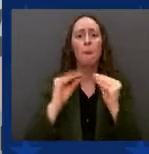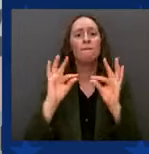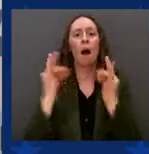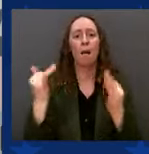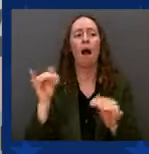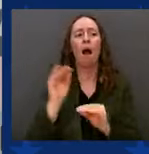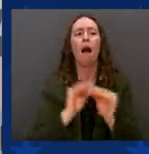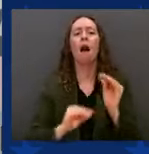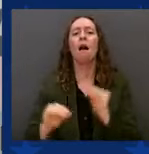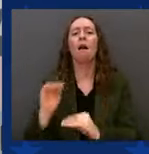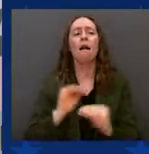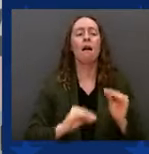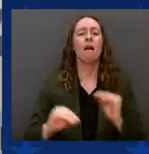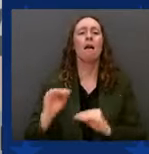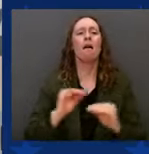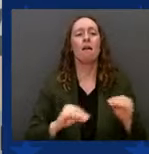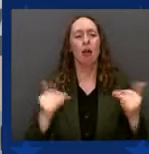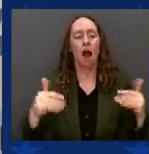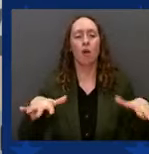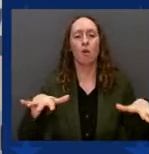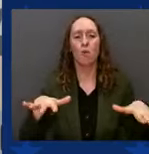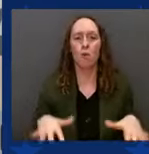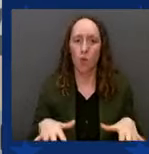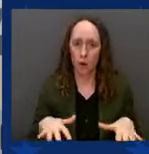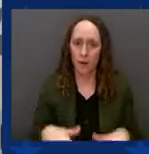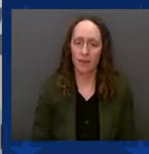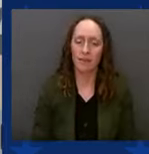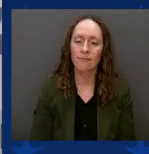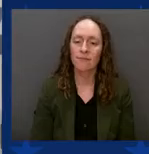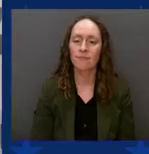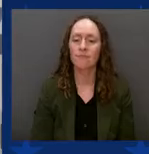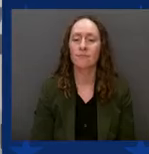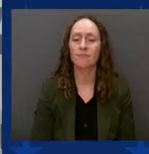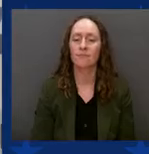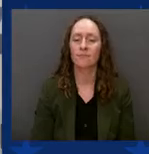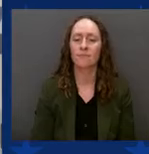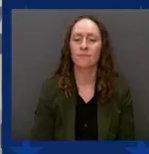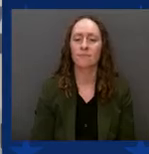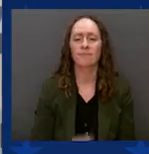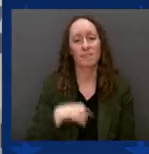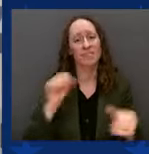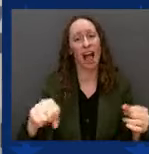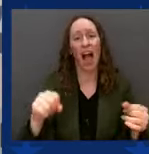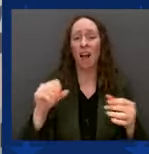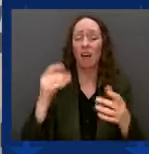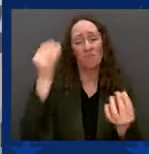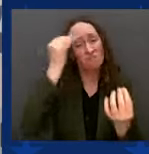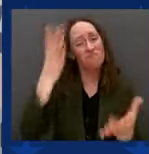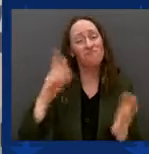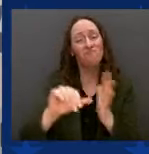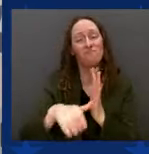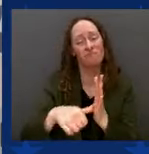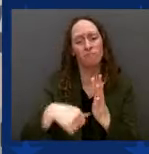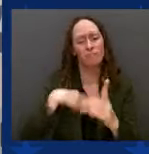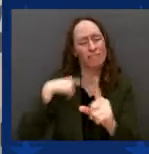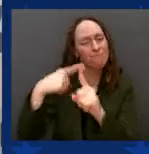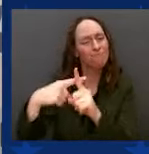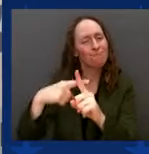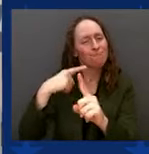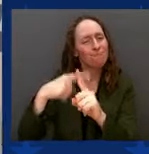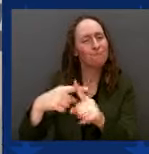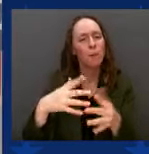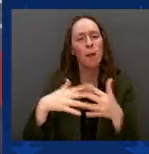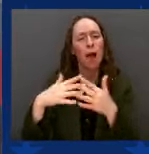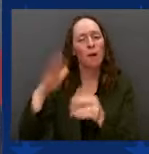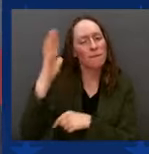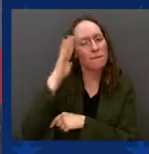say, I have never been more optimistic about America's future than I am today. I mean that sincerely. As you can tell, I've only been around